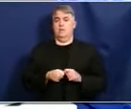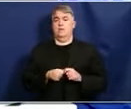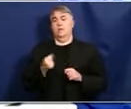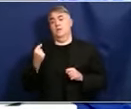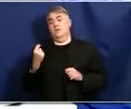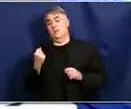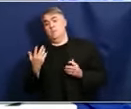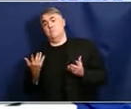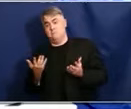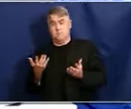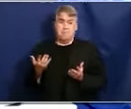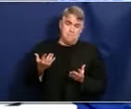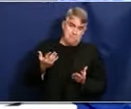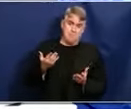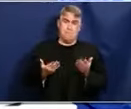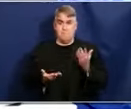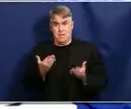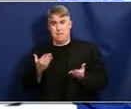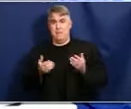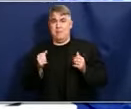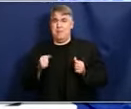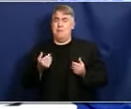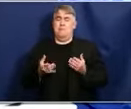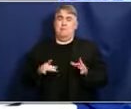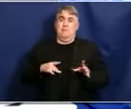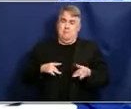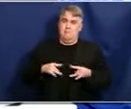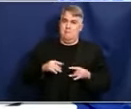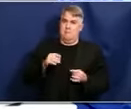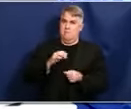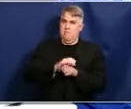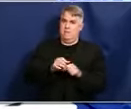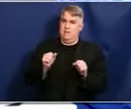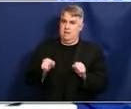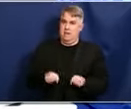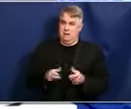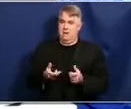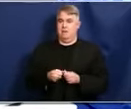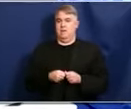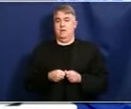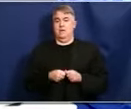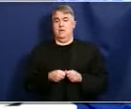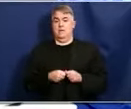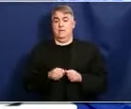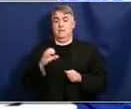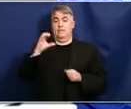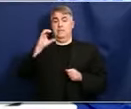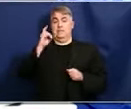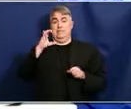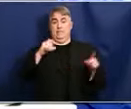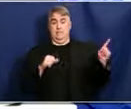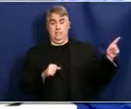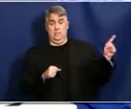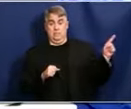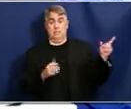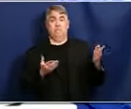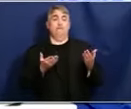of contracting the illness if you are exposed to it. But what CDC is recommending is that if